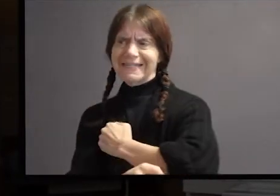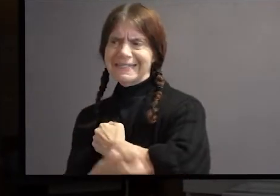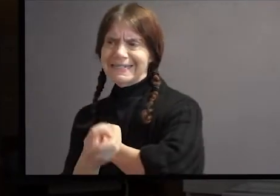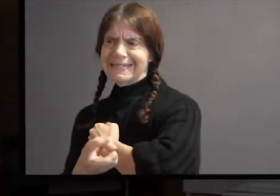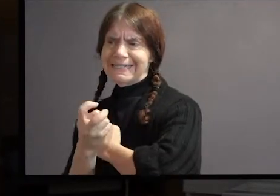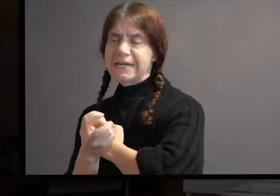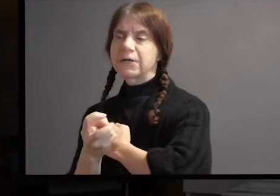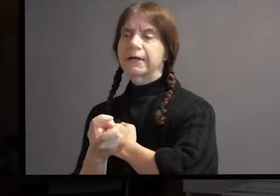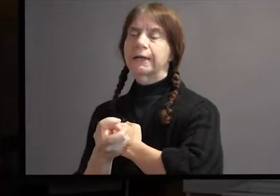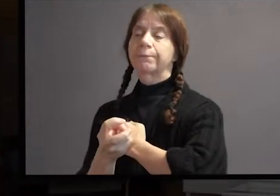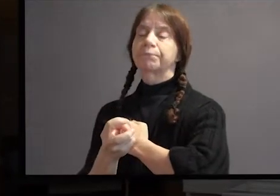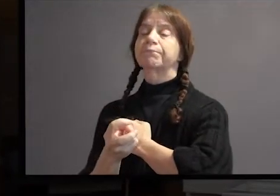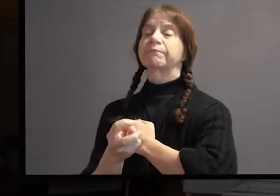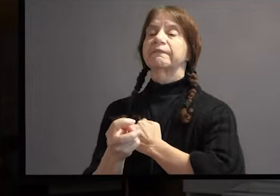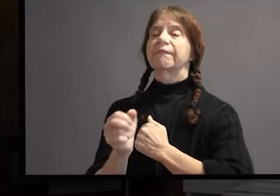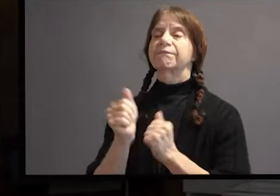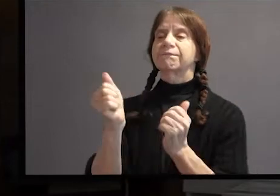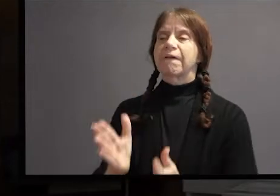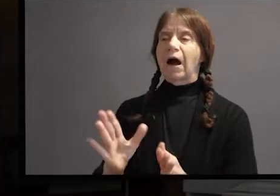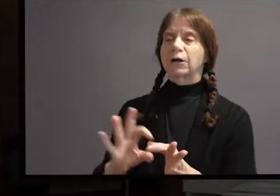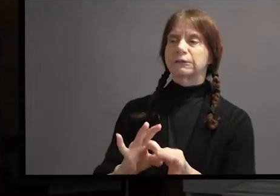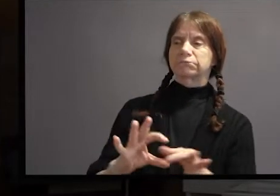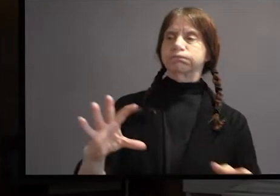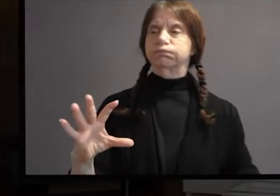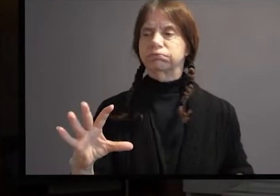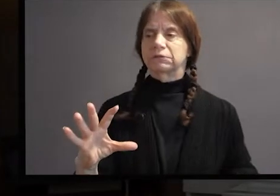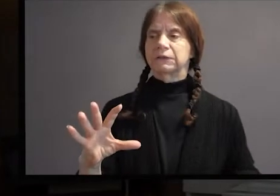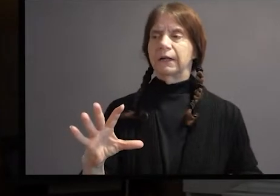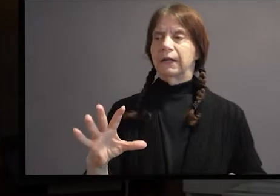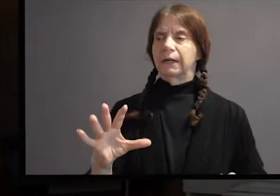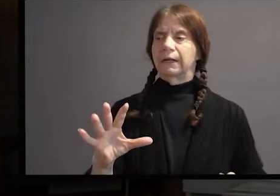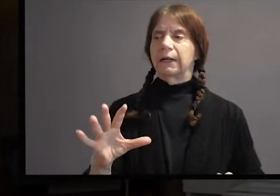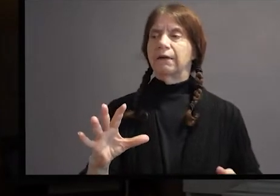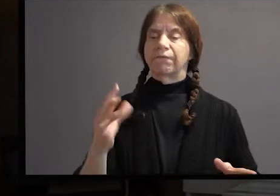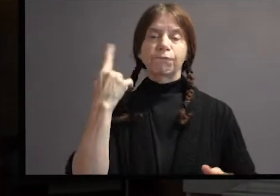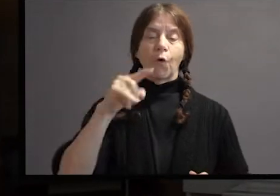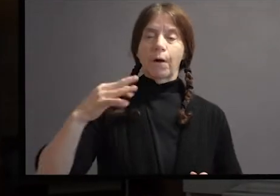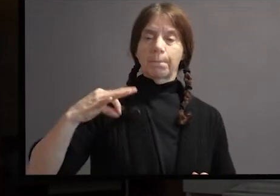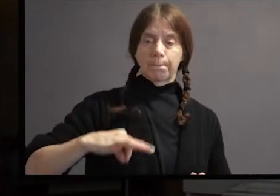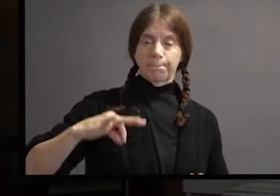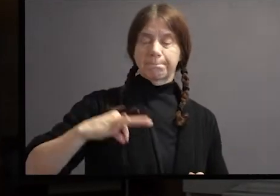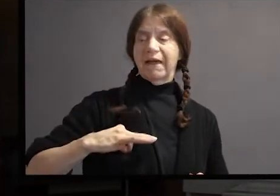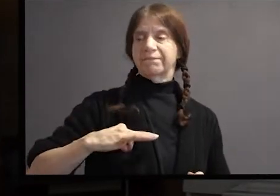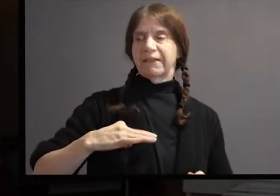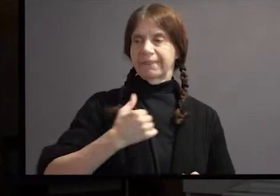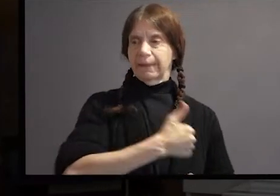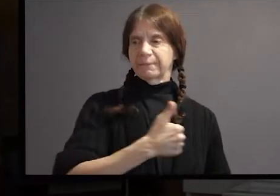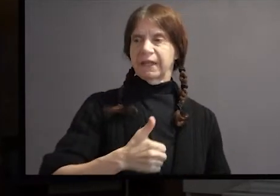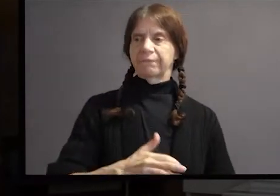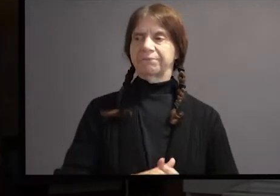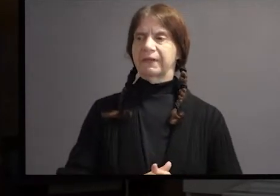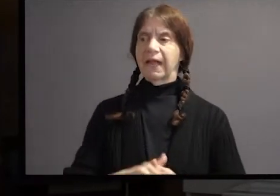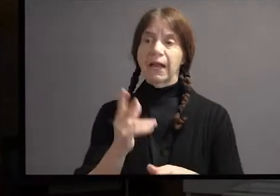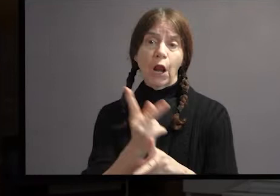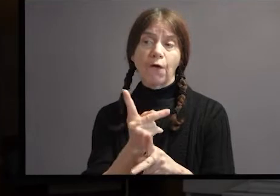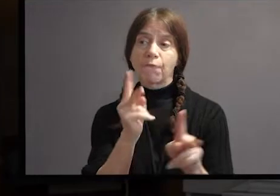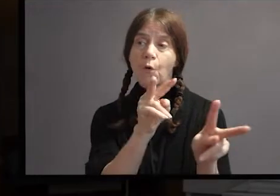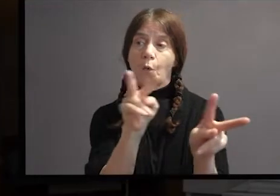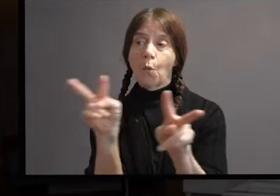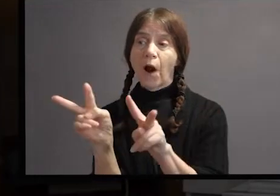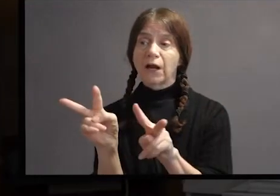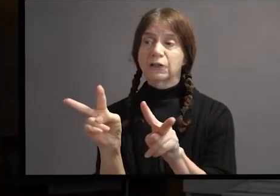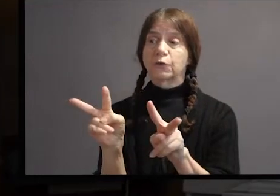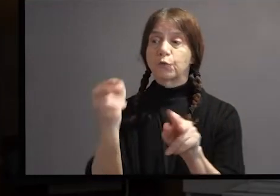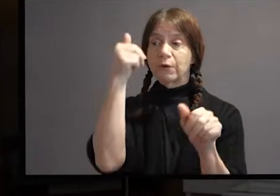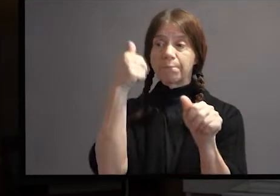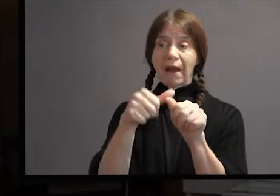to draw away the disciples after them. Therefore, be alert, remembering that for